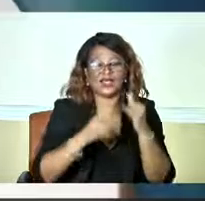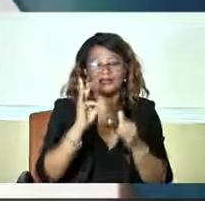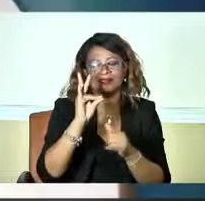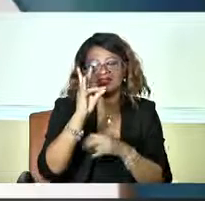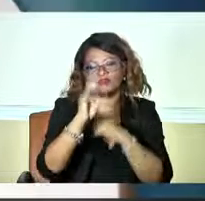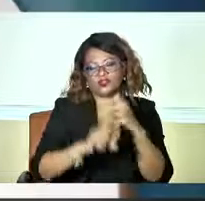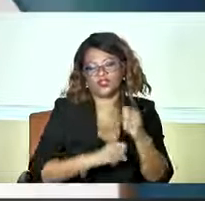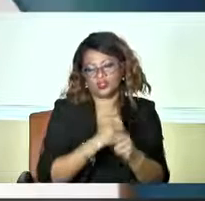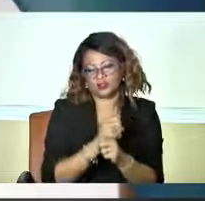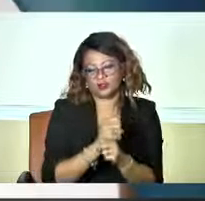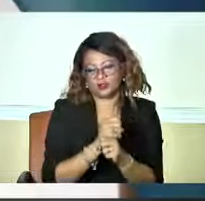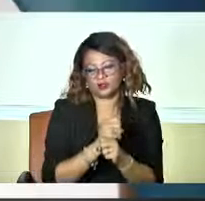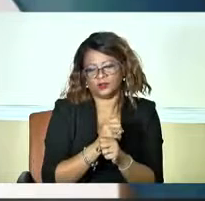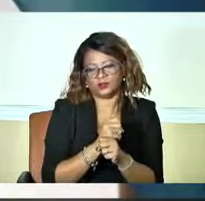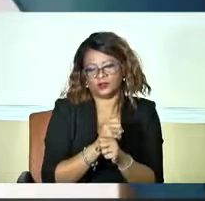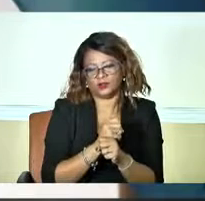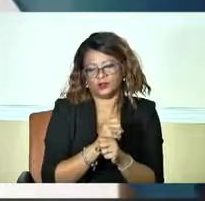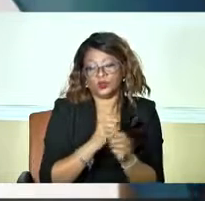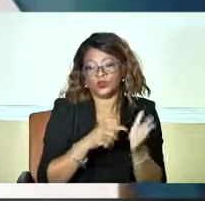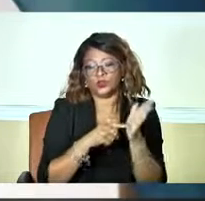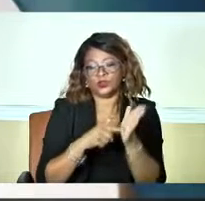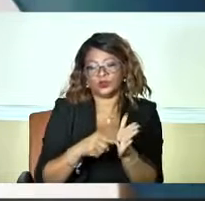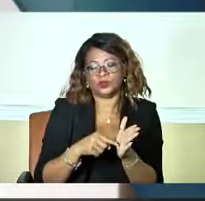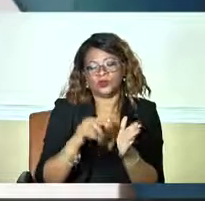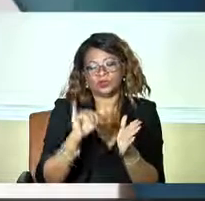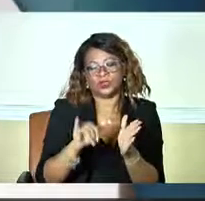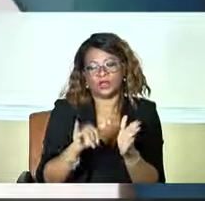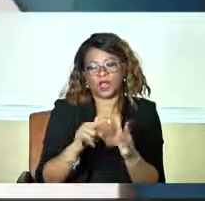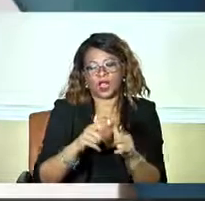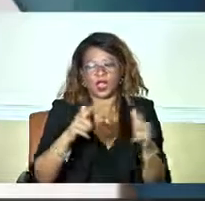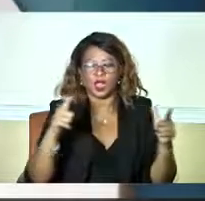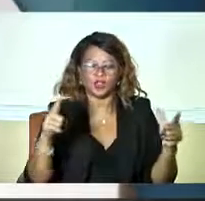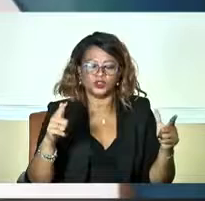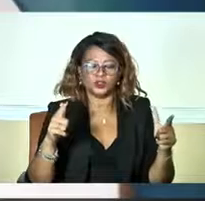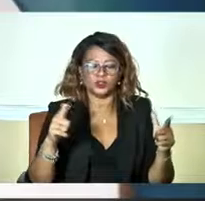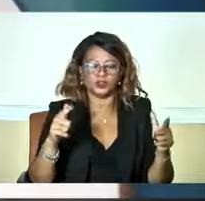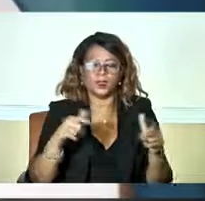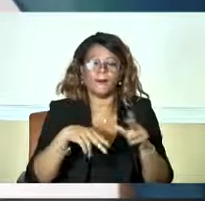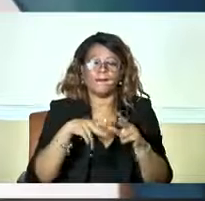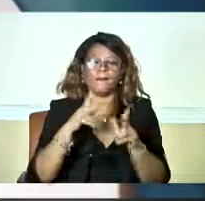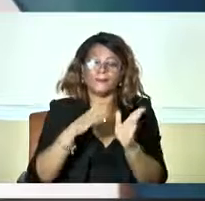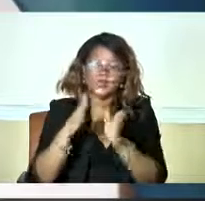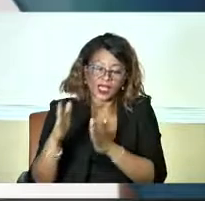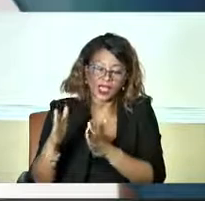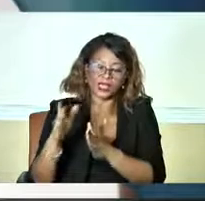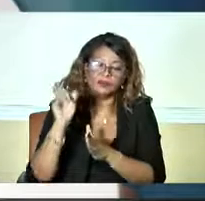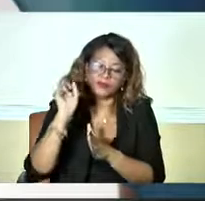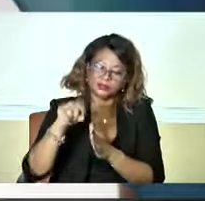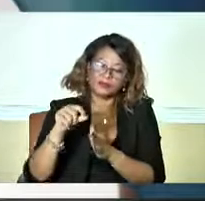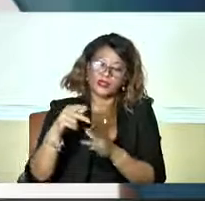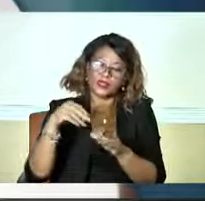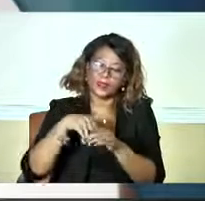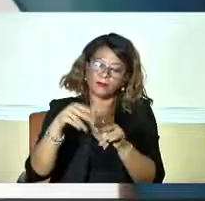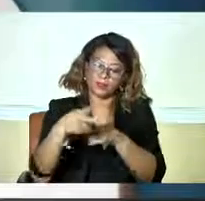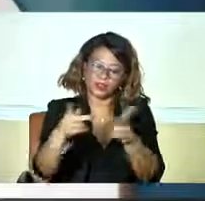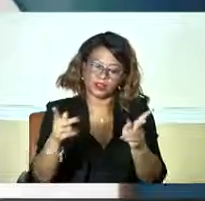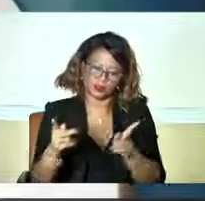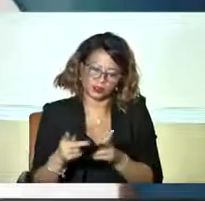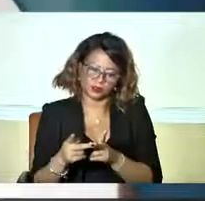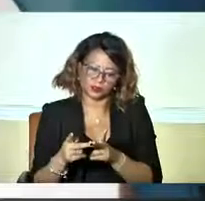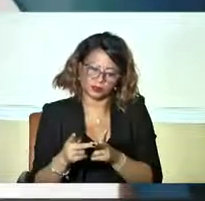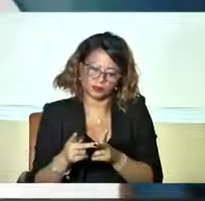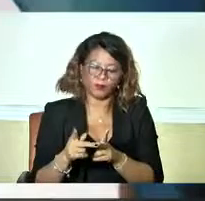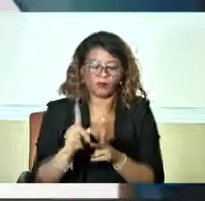years, which signifies that a larger plan must be put in place.